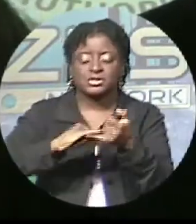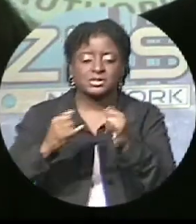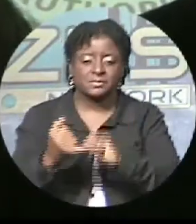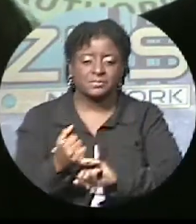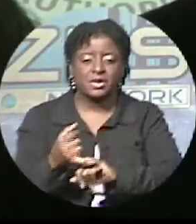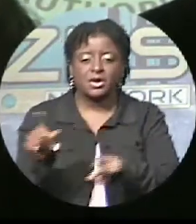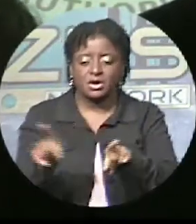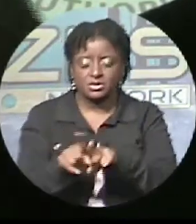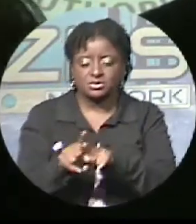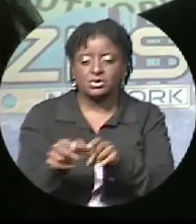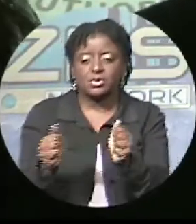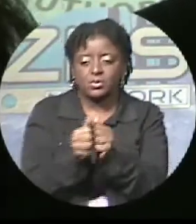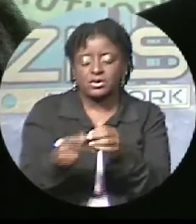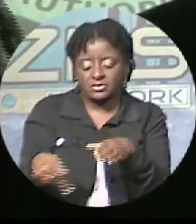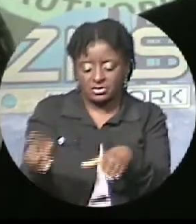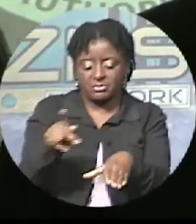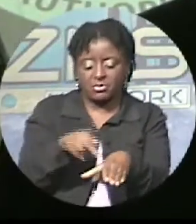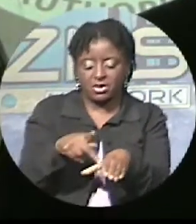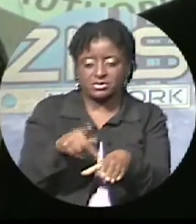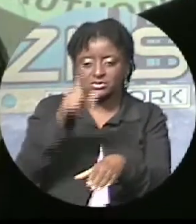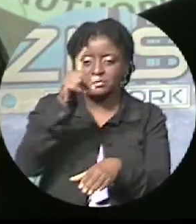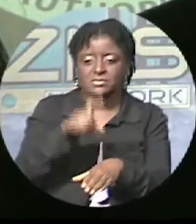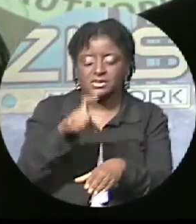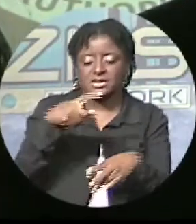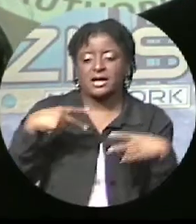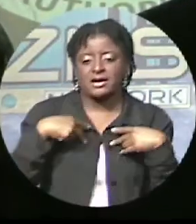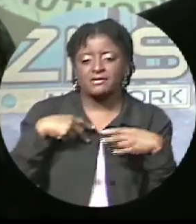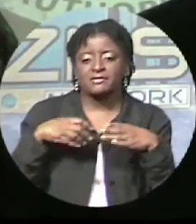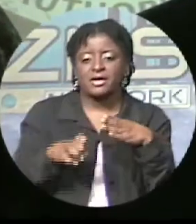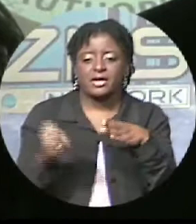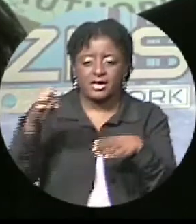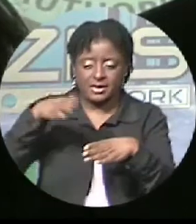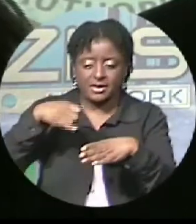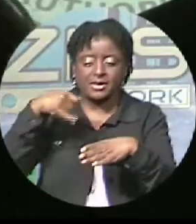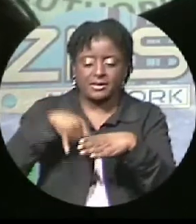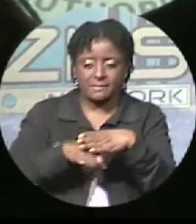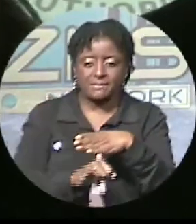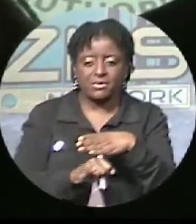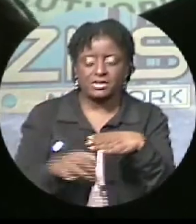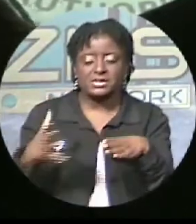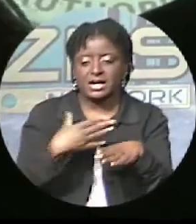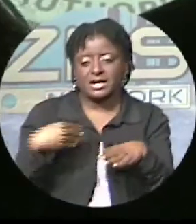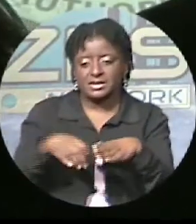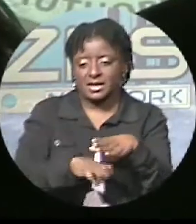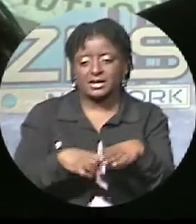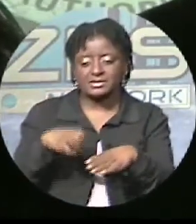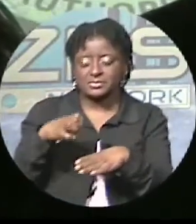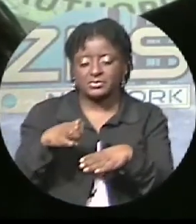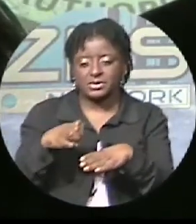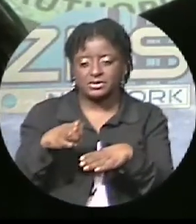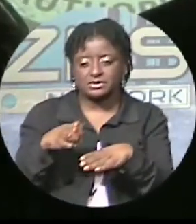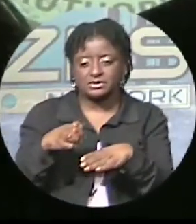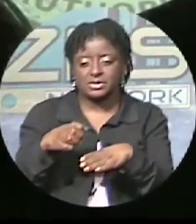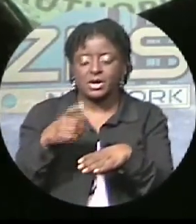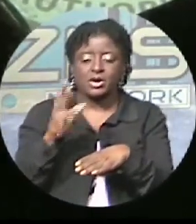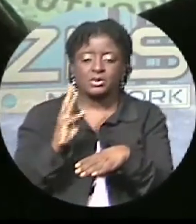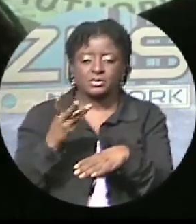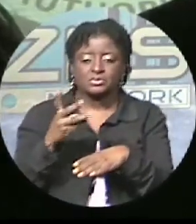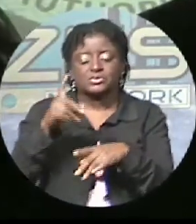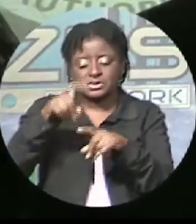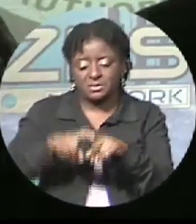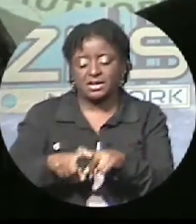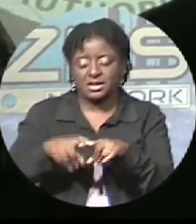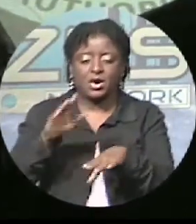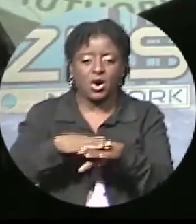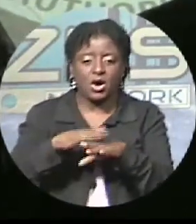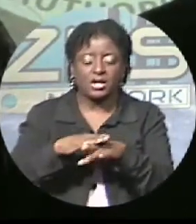ports you got to have your import and exports. So with that, it's really going by the honesty of the people that are coming in, what they have been possibly exposed